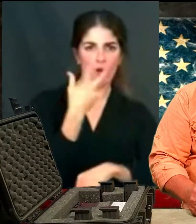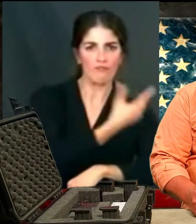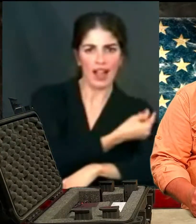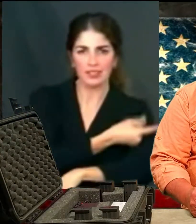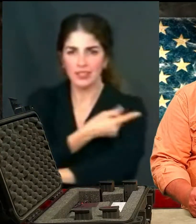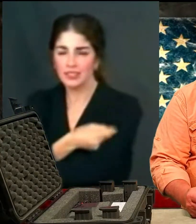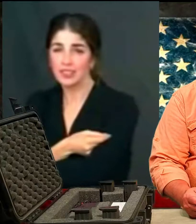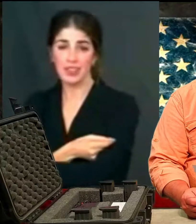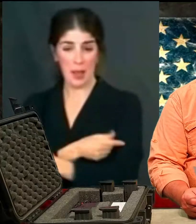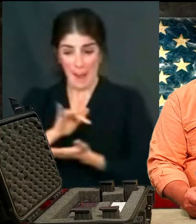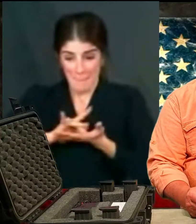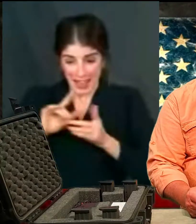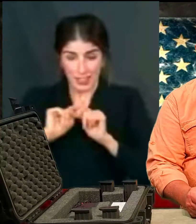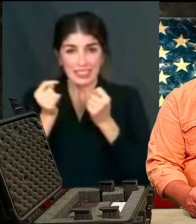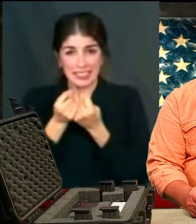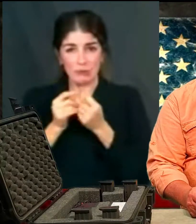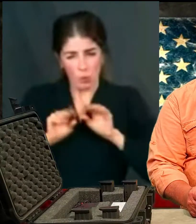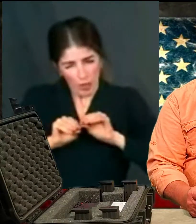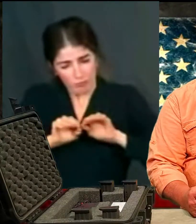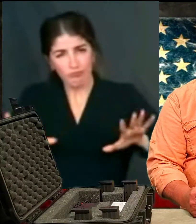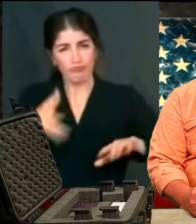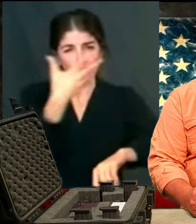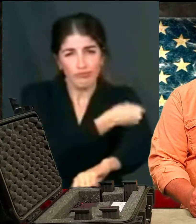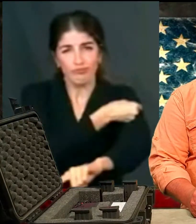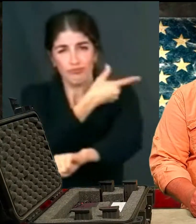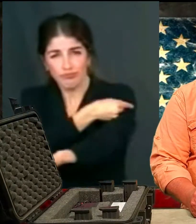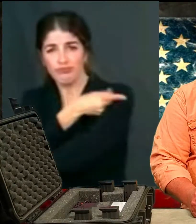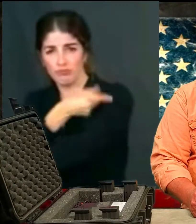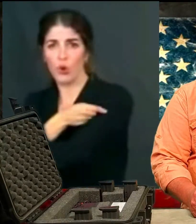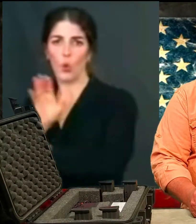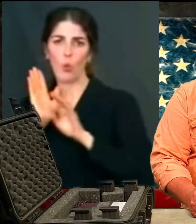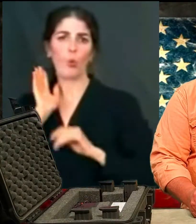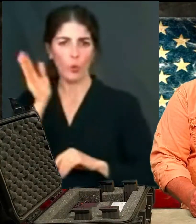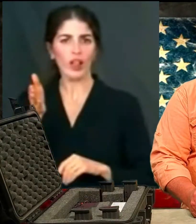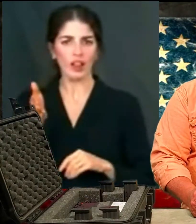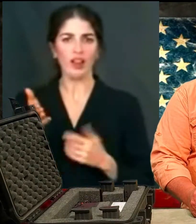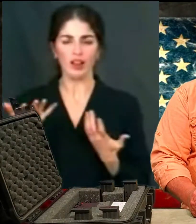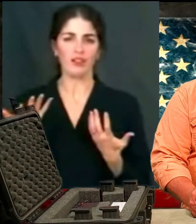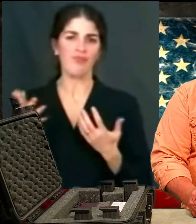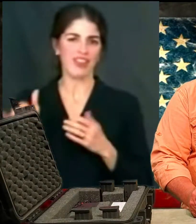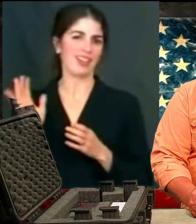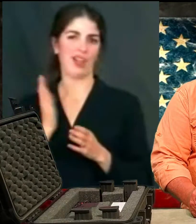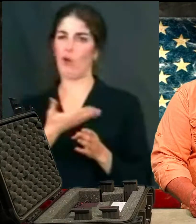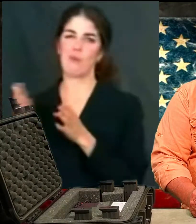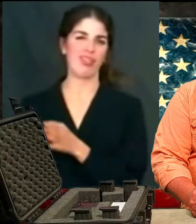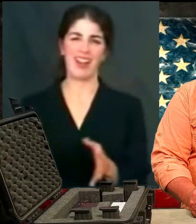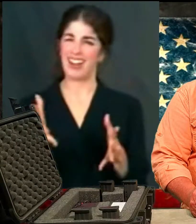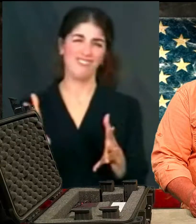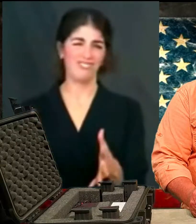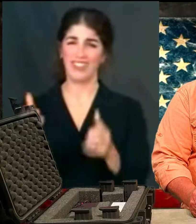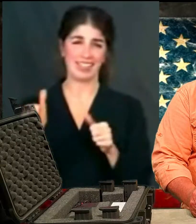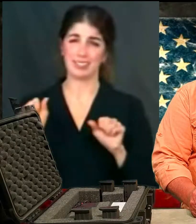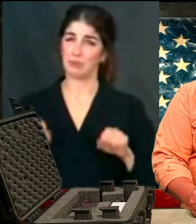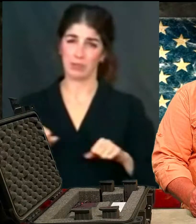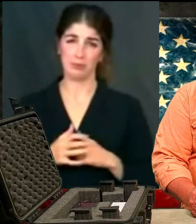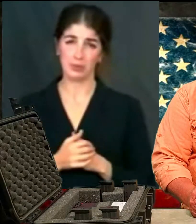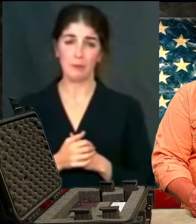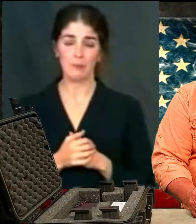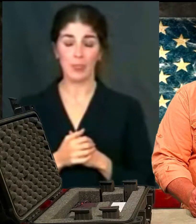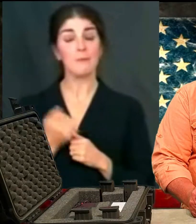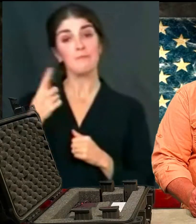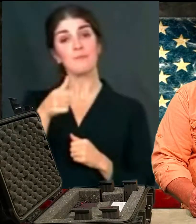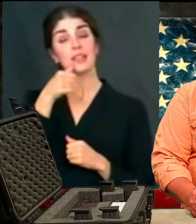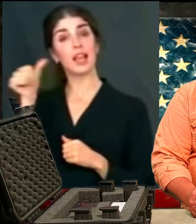do with my M-Carbo upgrades that I've done? But I didn't get a whole